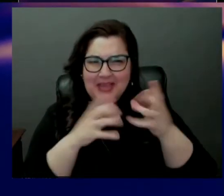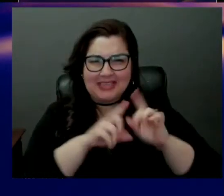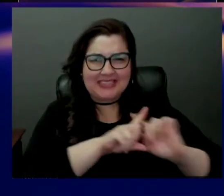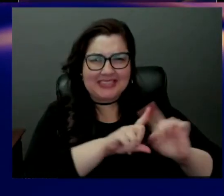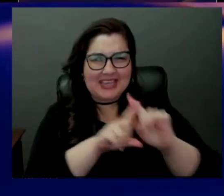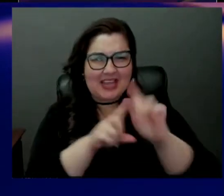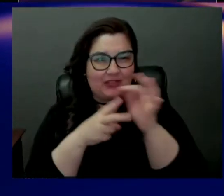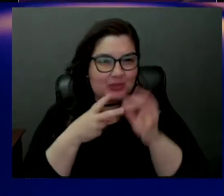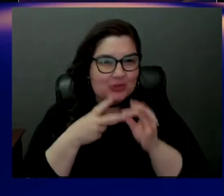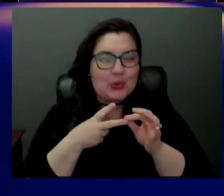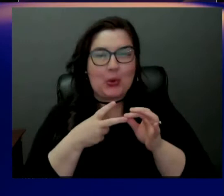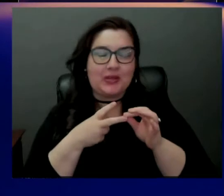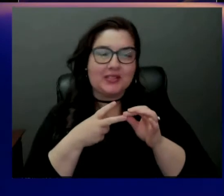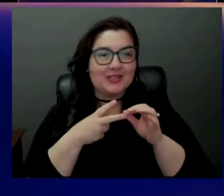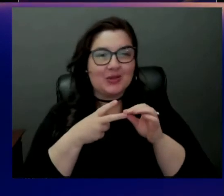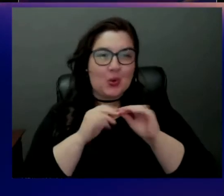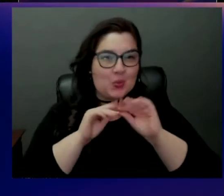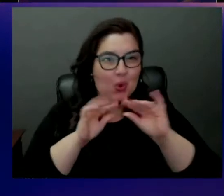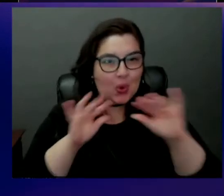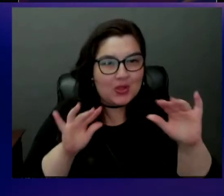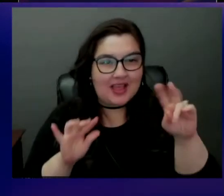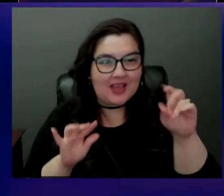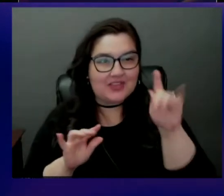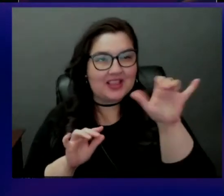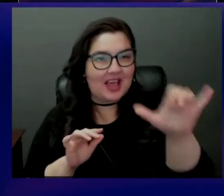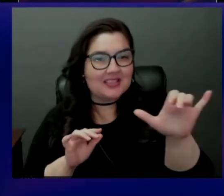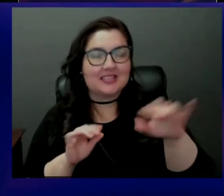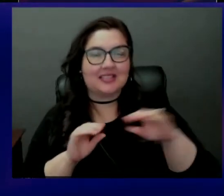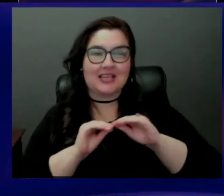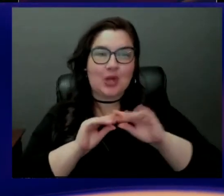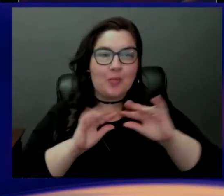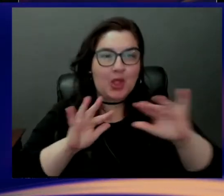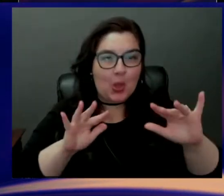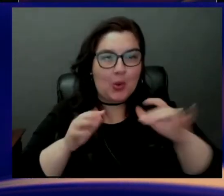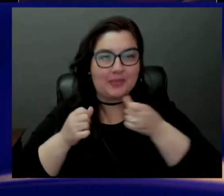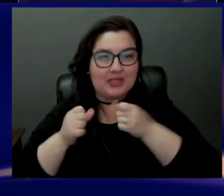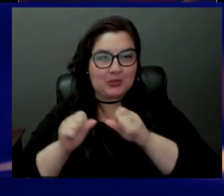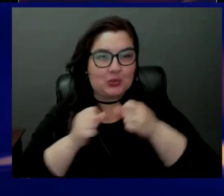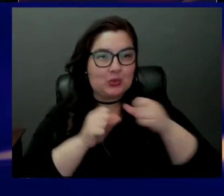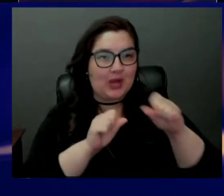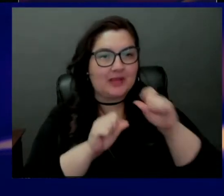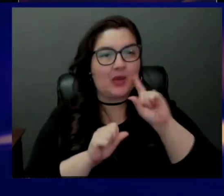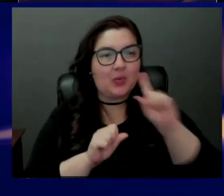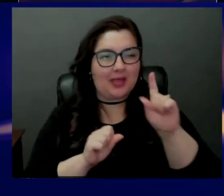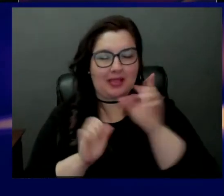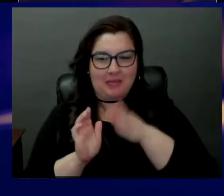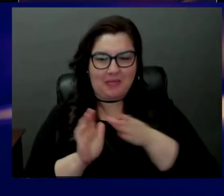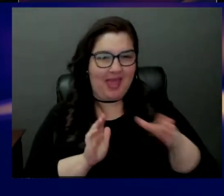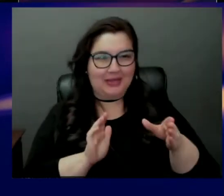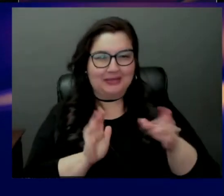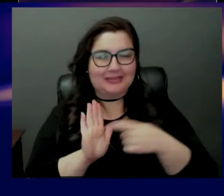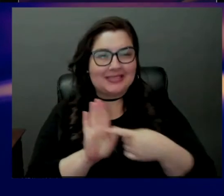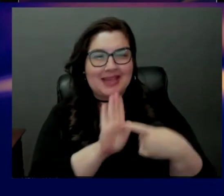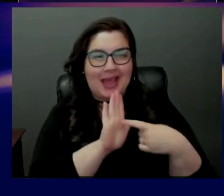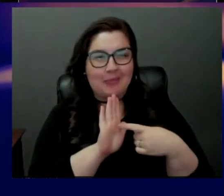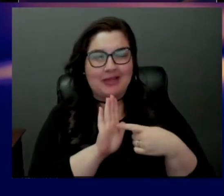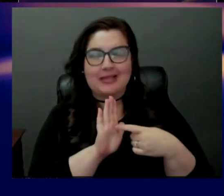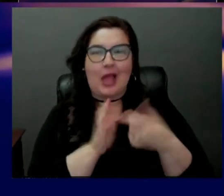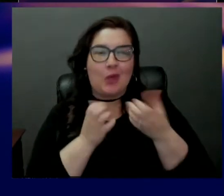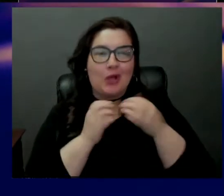rollout velocity. We call them deployment strategies. I'm going to do kind of an anti-pattern because we're on a demo, and I'm going to roll something out instantly